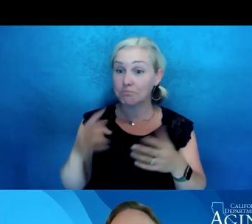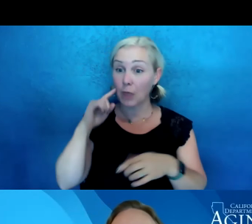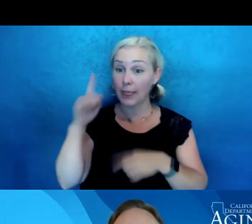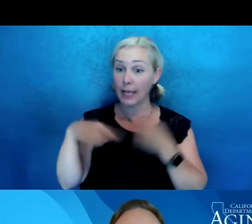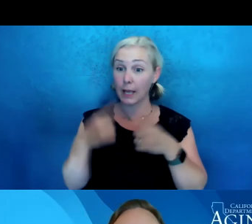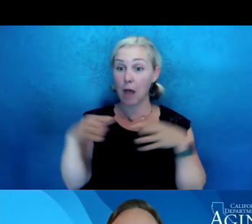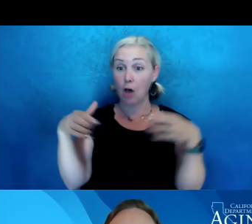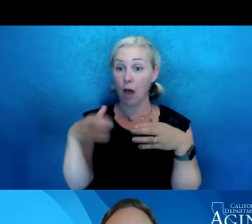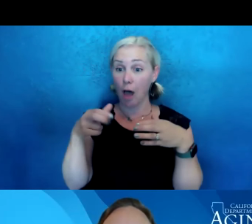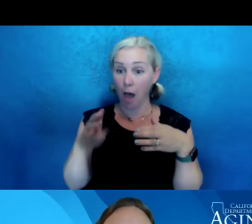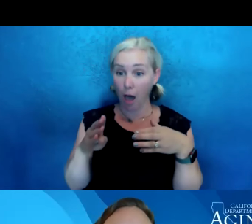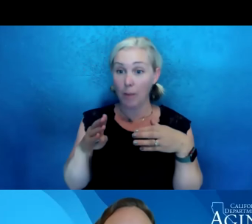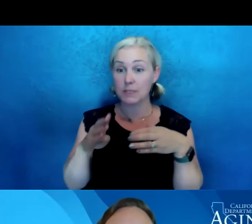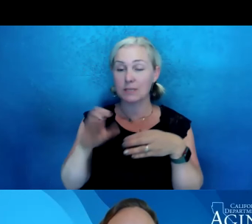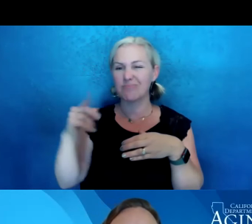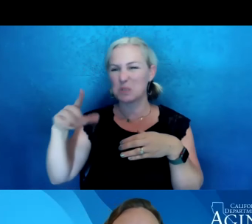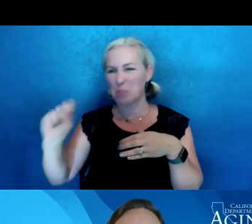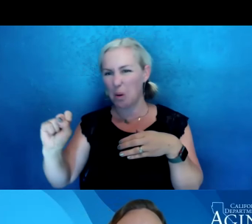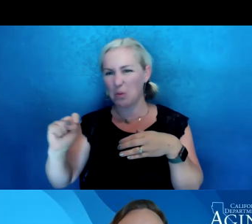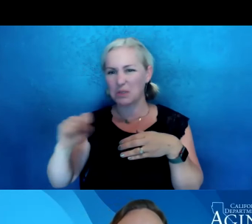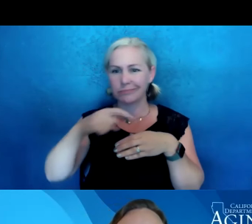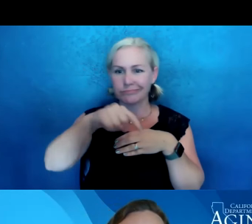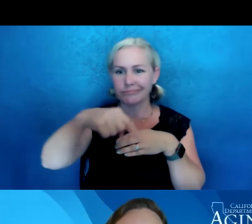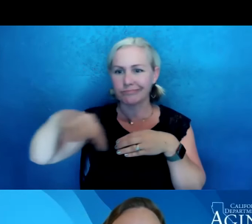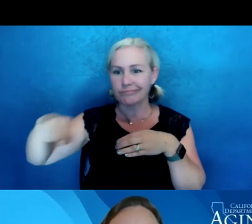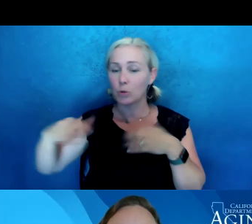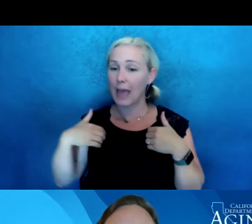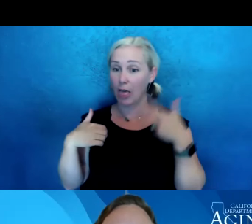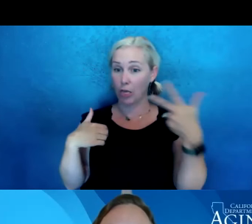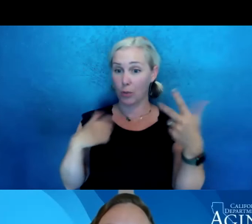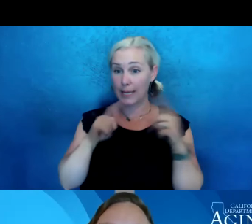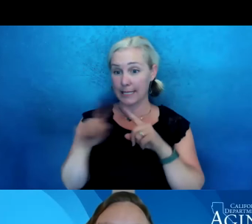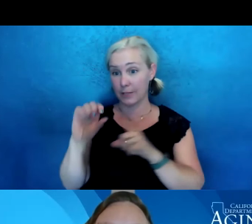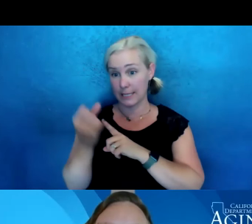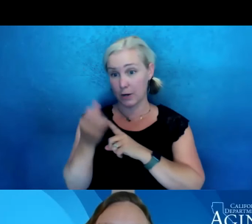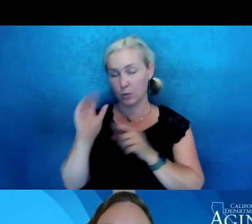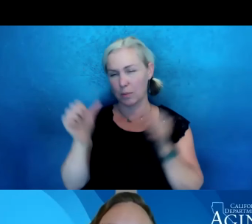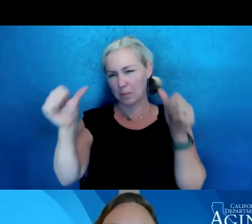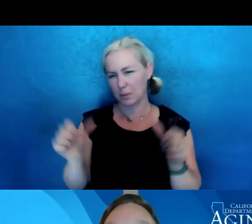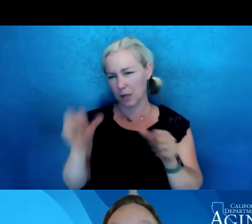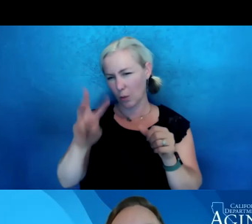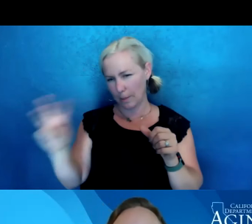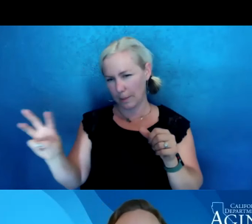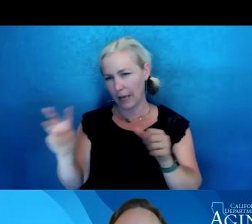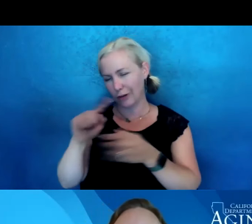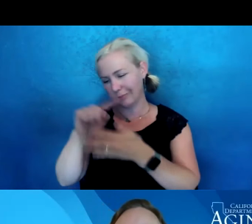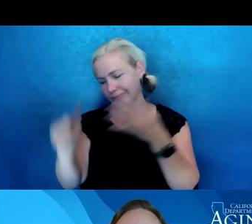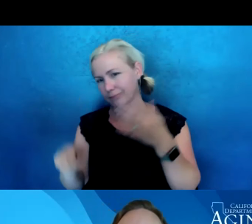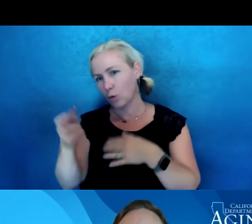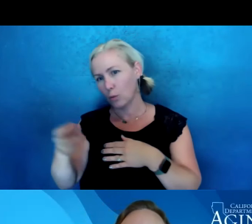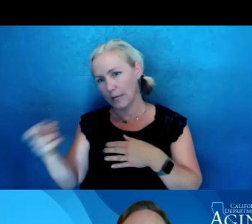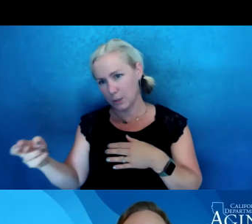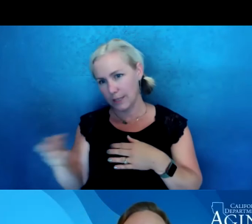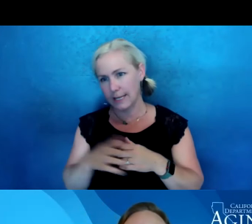spokes is we had our team do 3 different scenarios, which will be posted on that webpage of resources as starting points